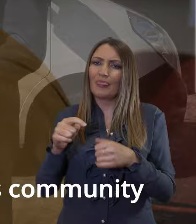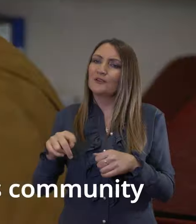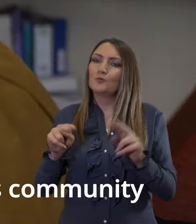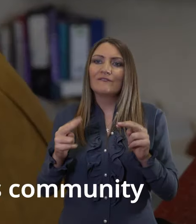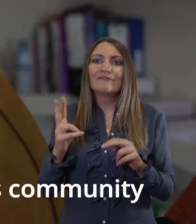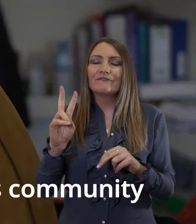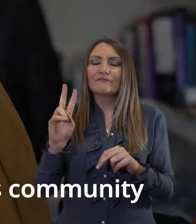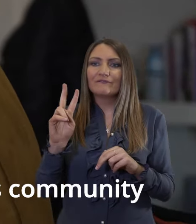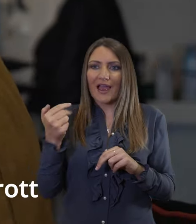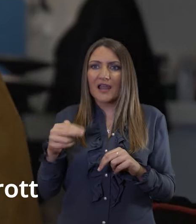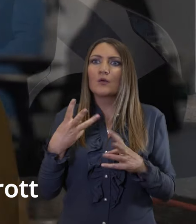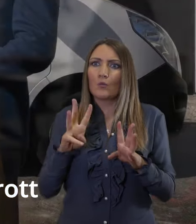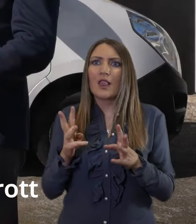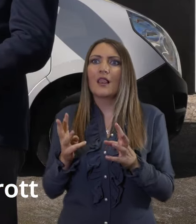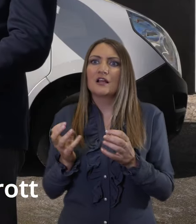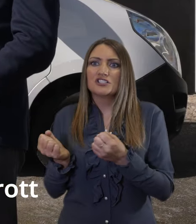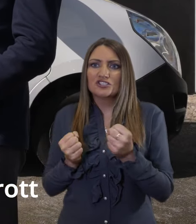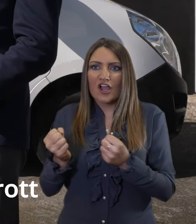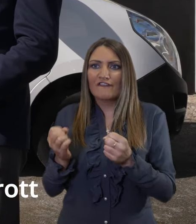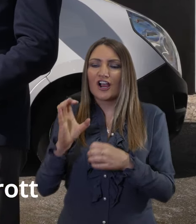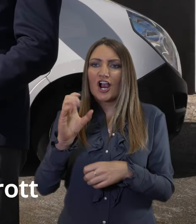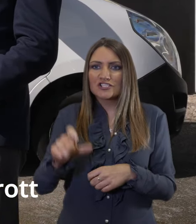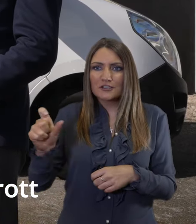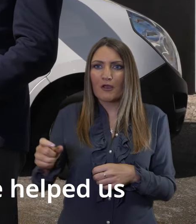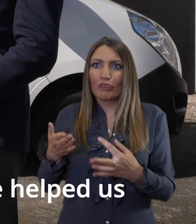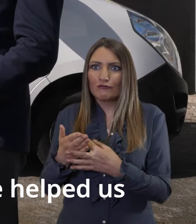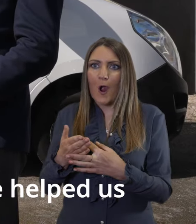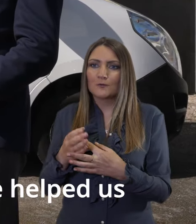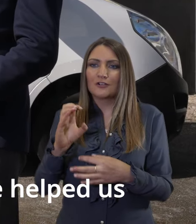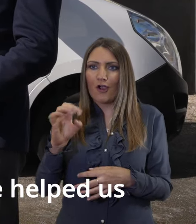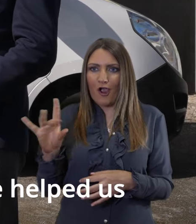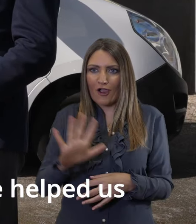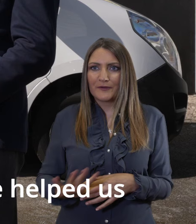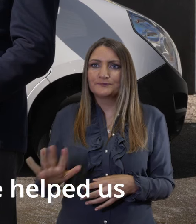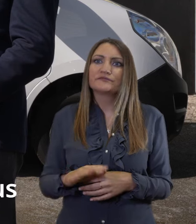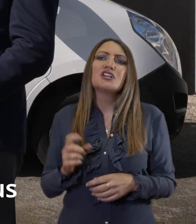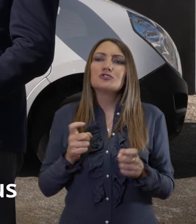support from the business community and in particular Johnson Perth, like we mentioned, and Coolgrey, who've